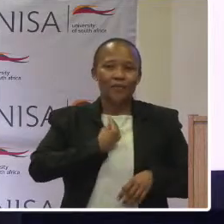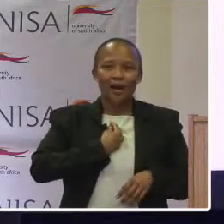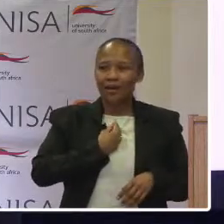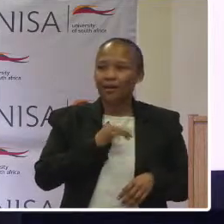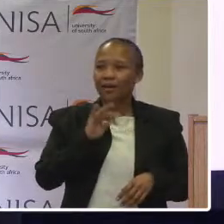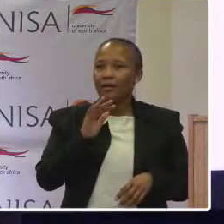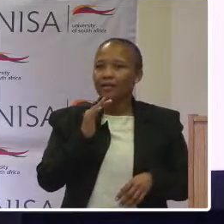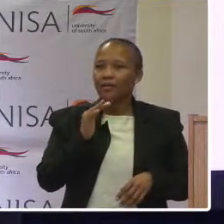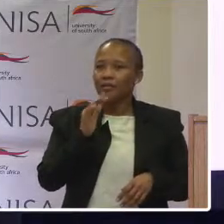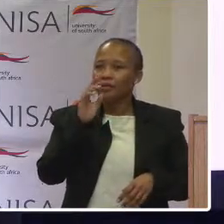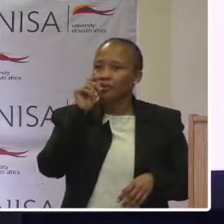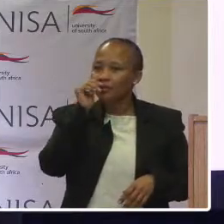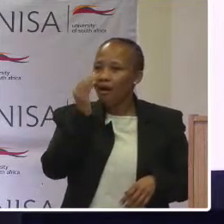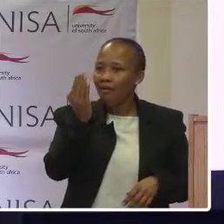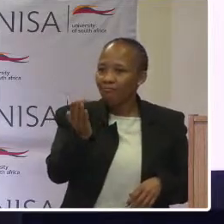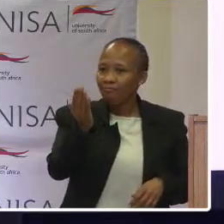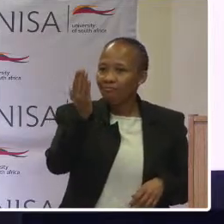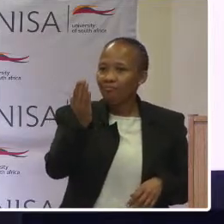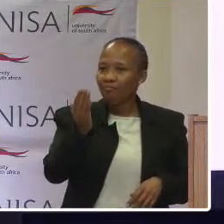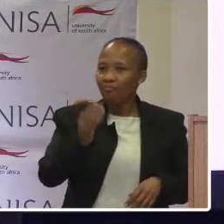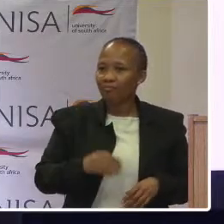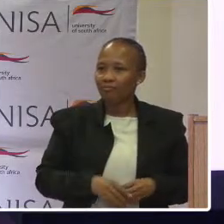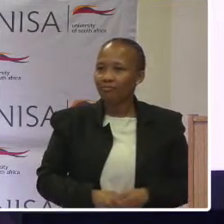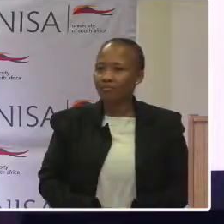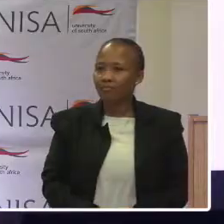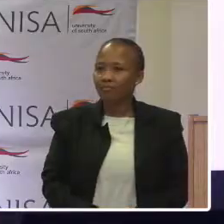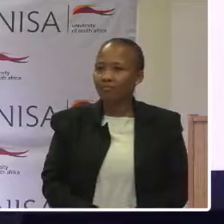Sir, over there. Yes.